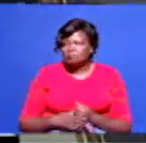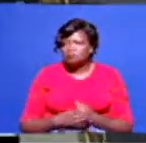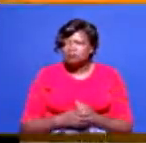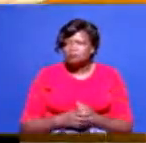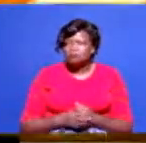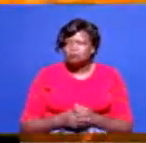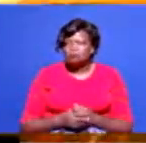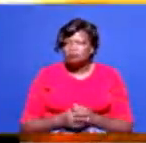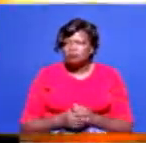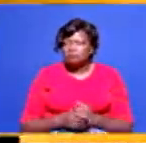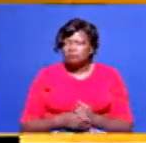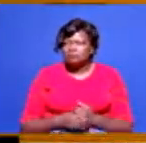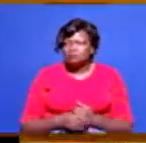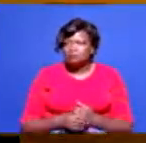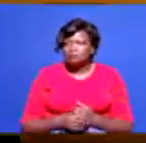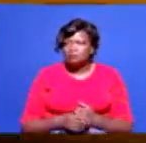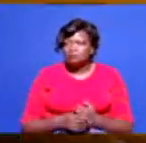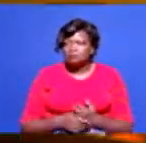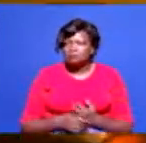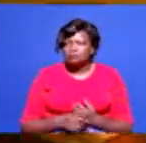Wycliffe Okage.